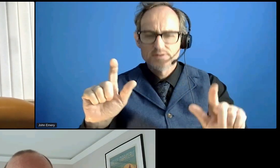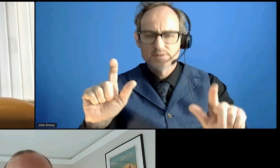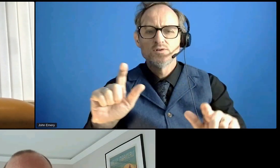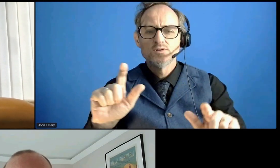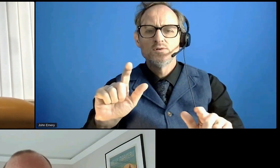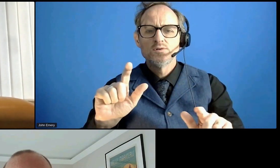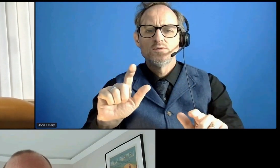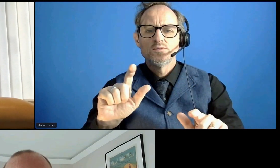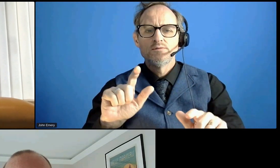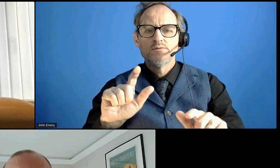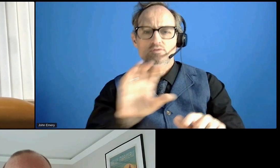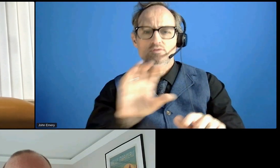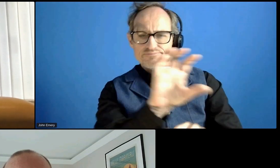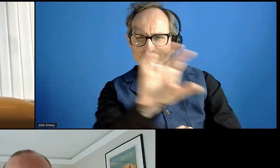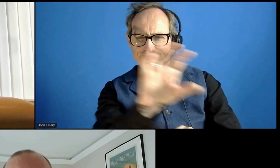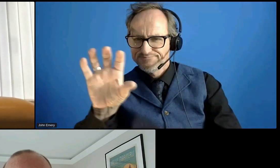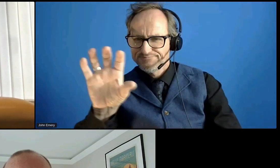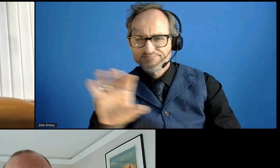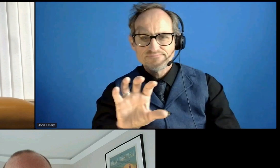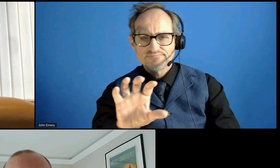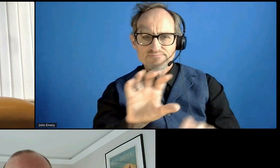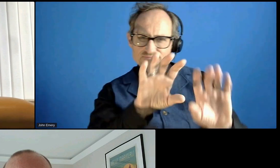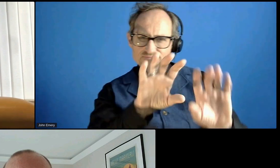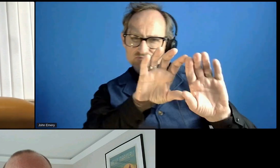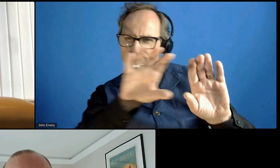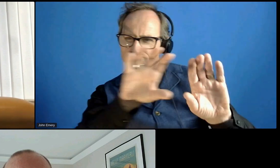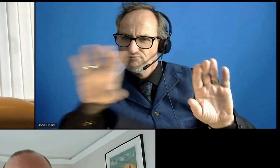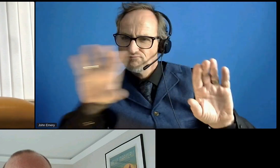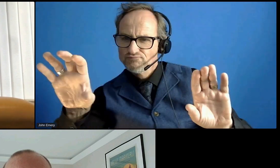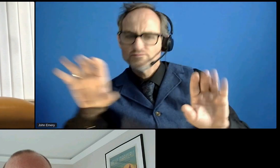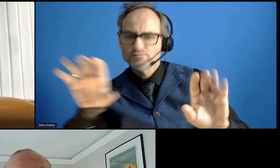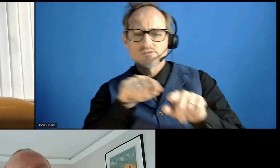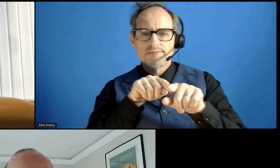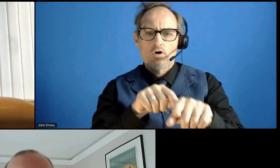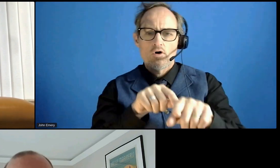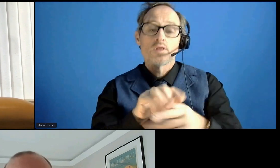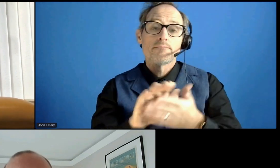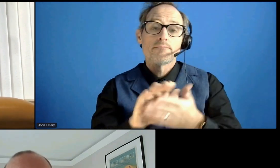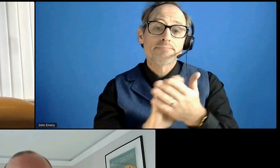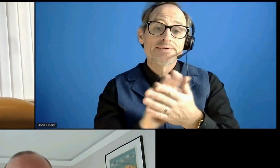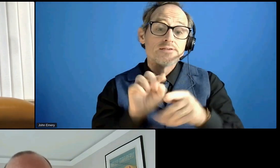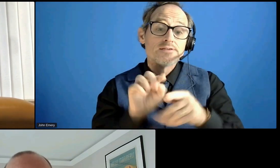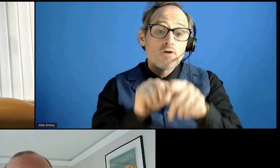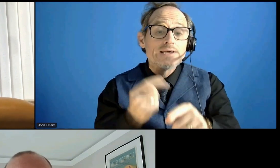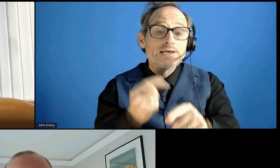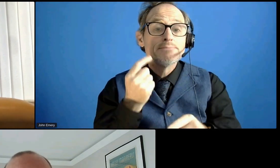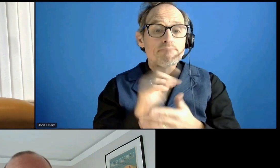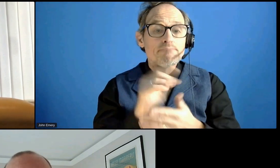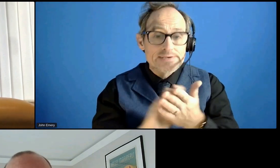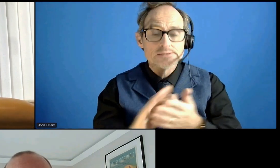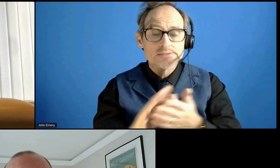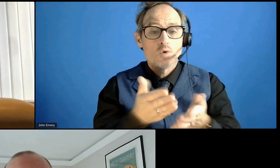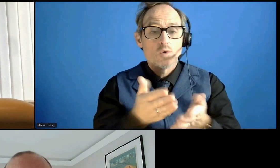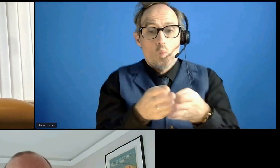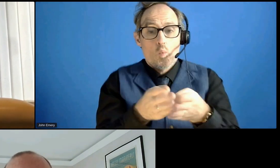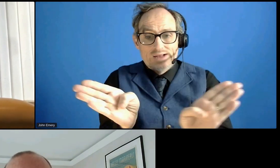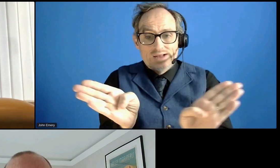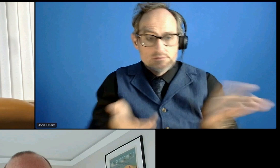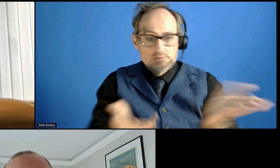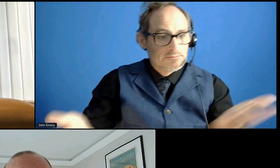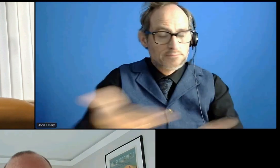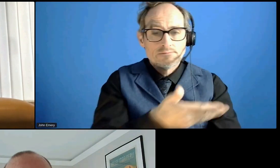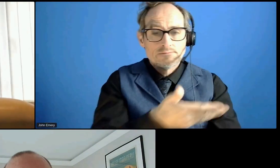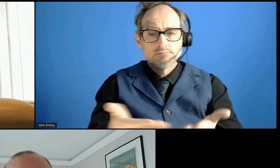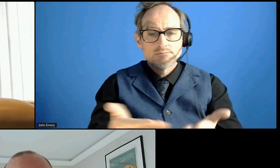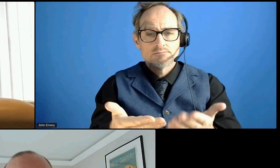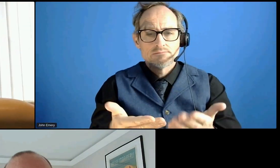meant that it was easier to have conversations more widely. There was a written report, and it's not